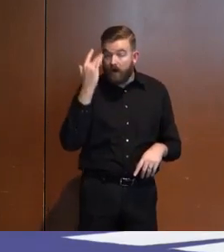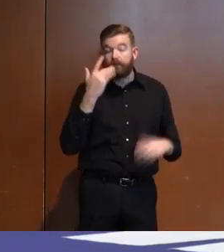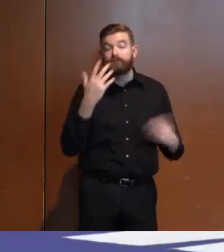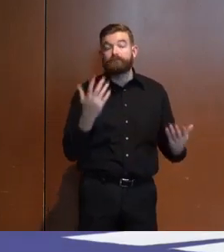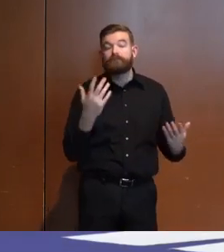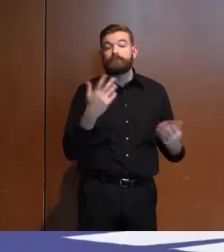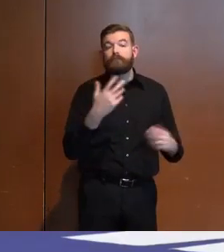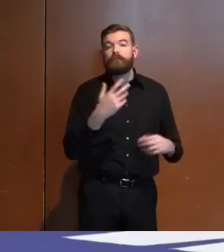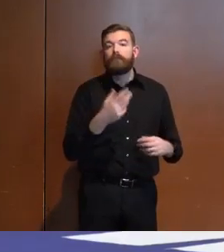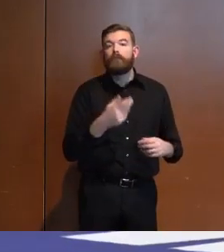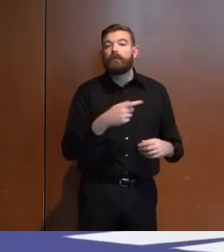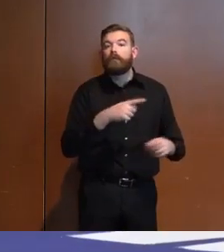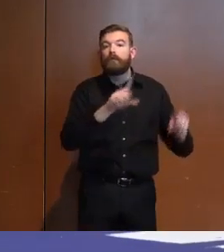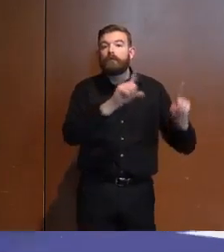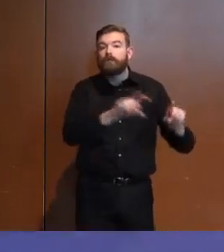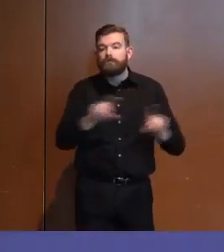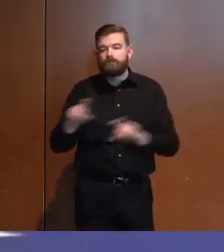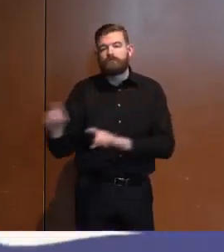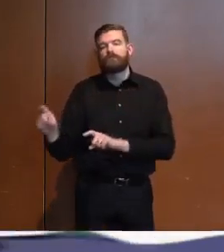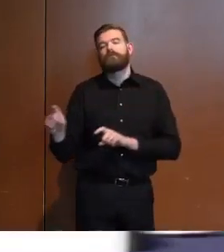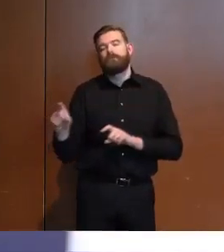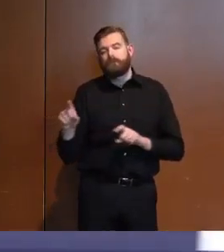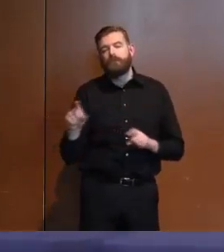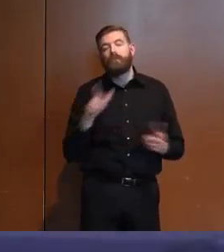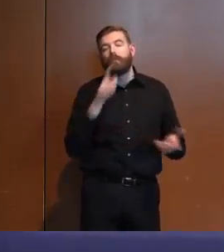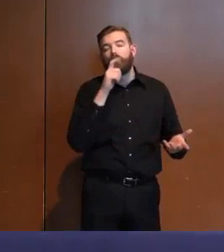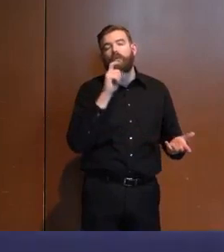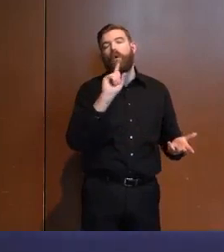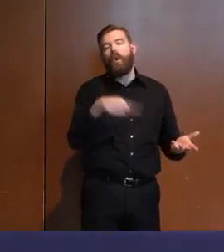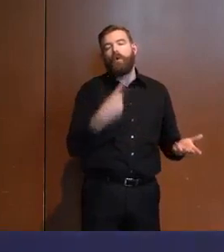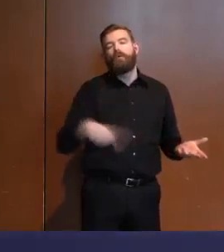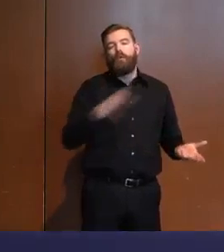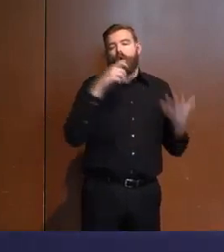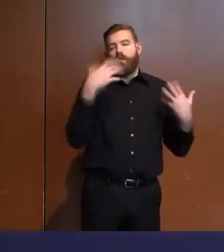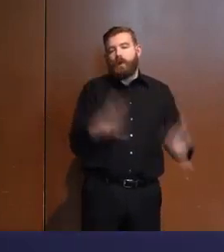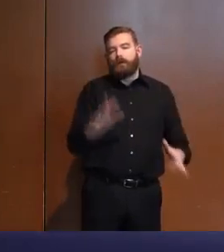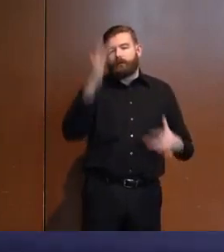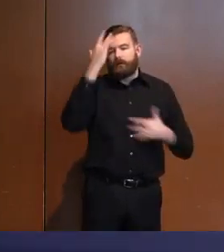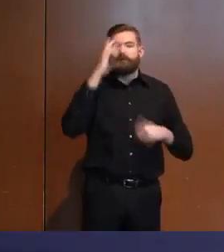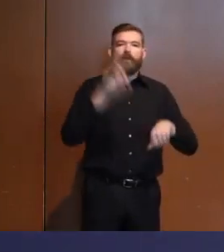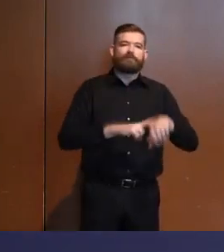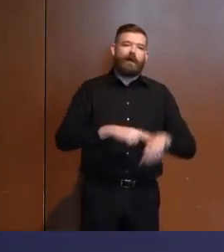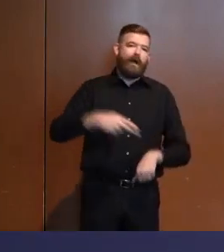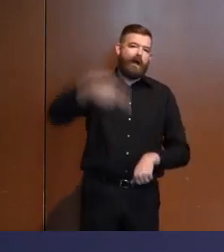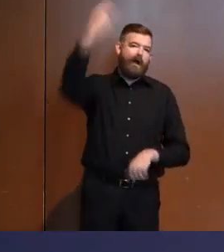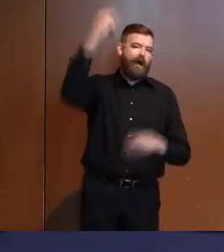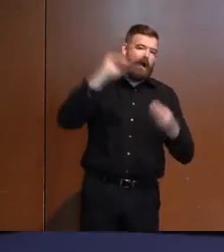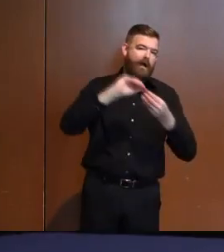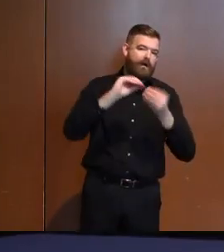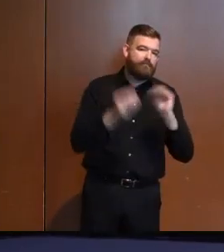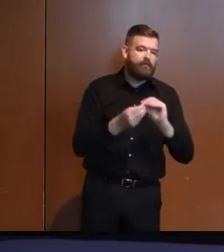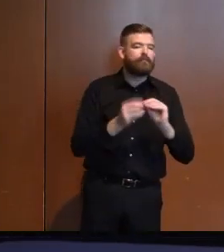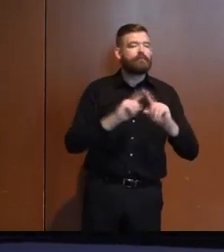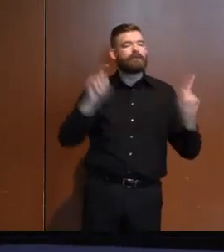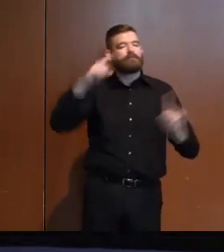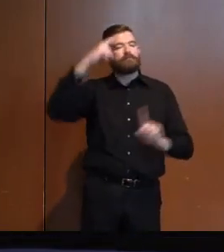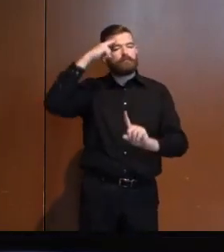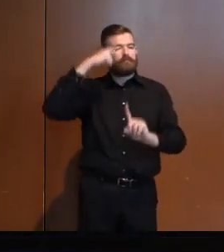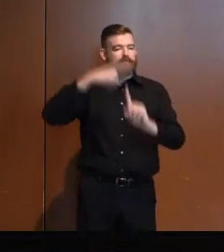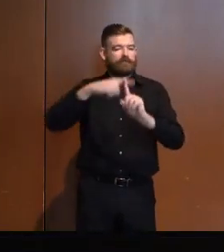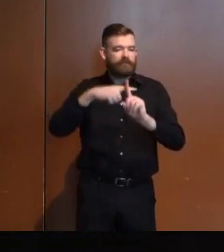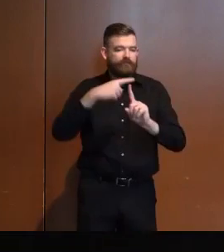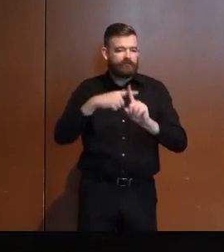Christina. But just to add that because we are focusing the testing on people who have symptoms, it's important to